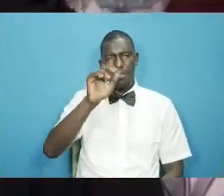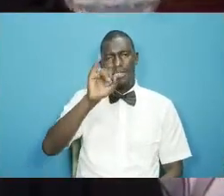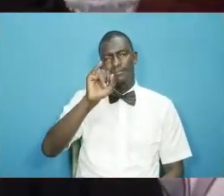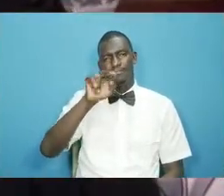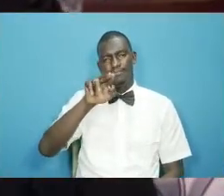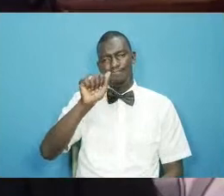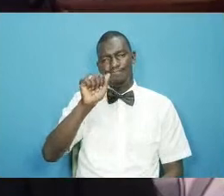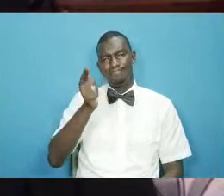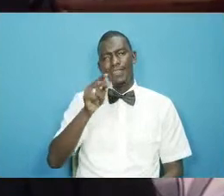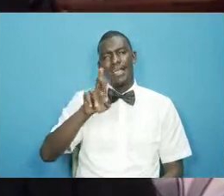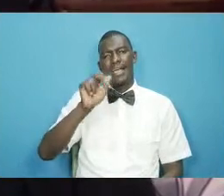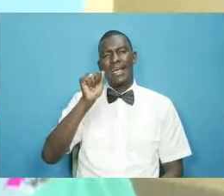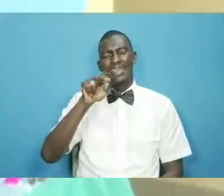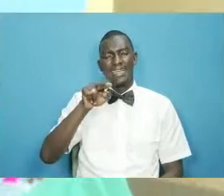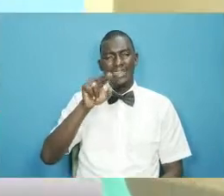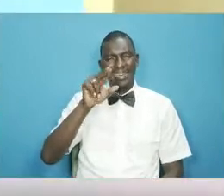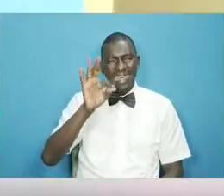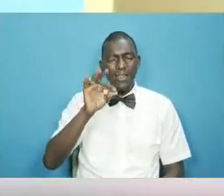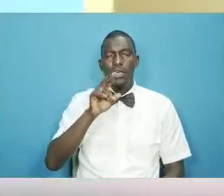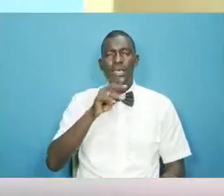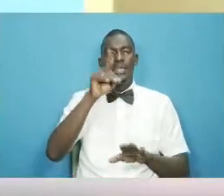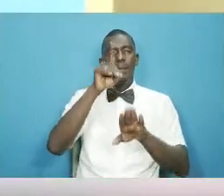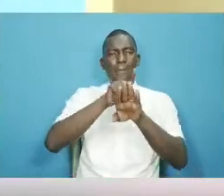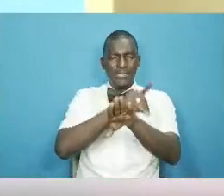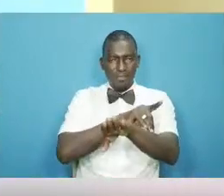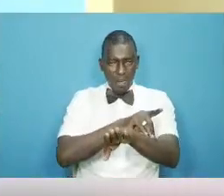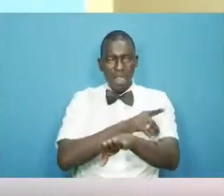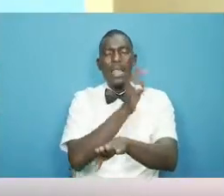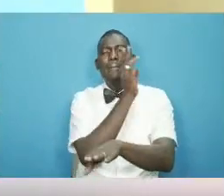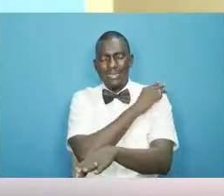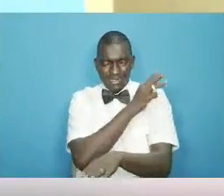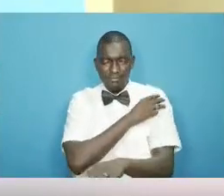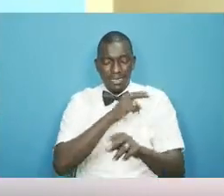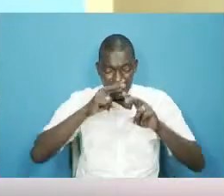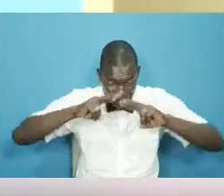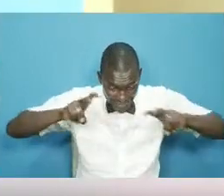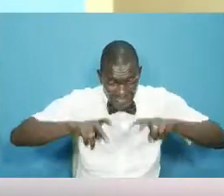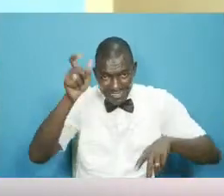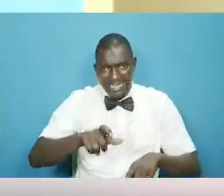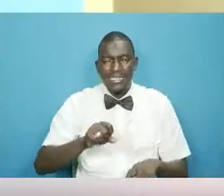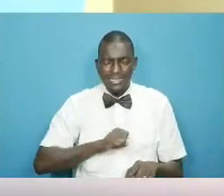Officer at MOPSI, explains. That is lack of communication between parents